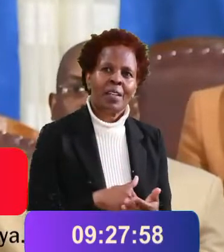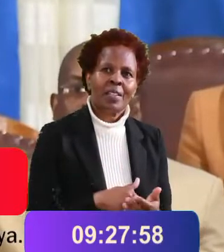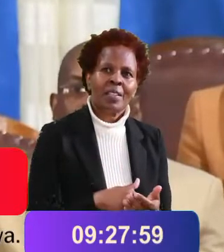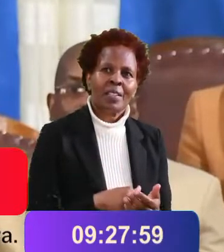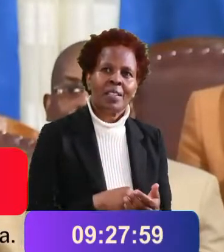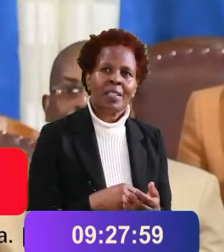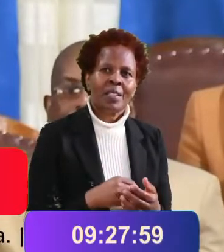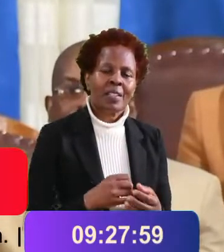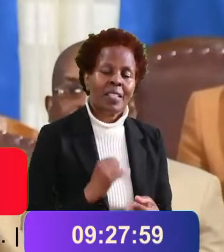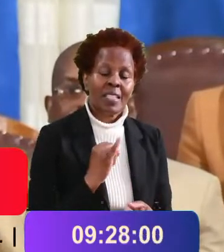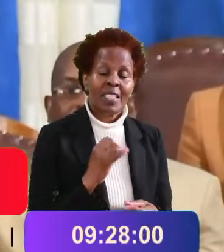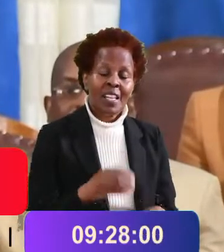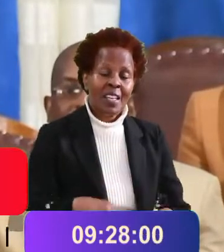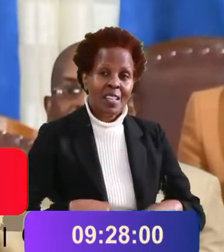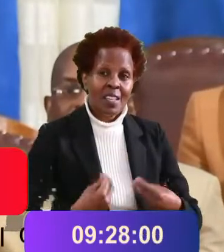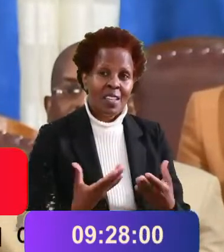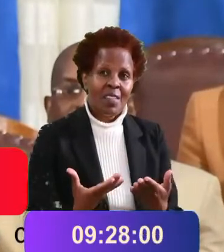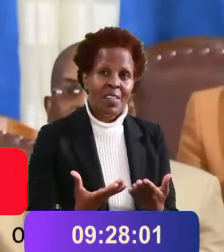offered without